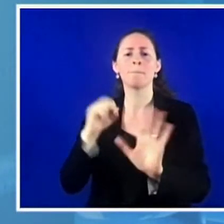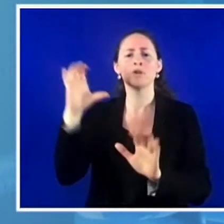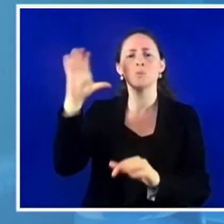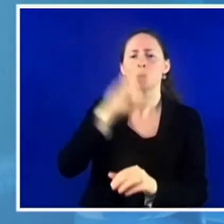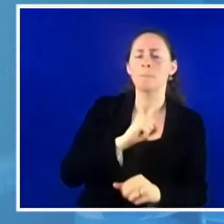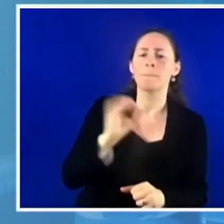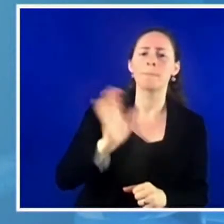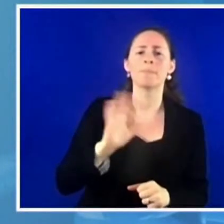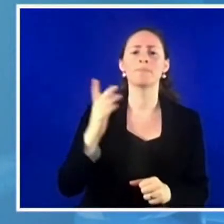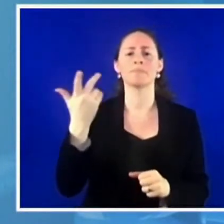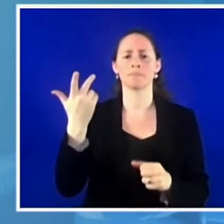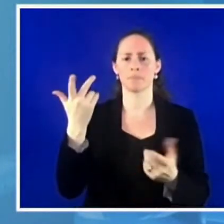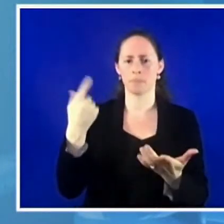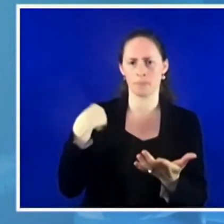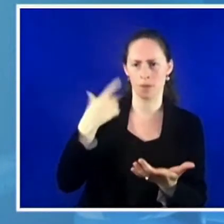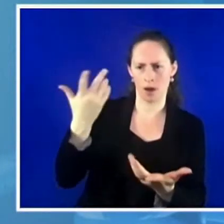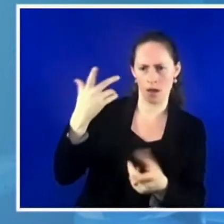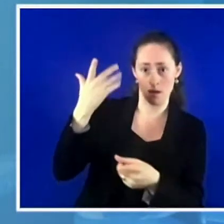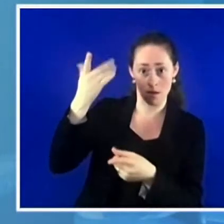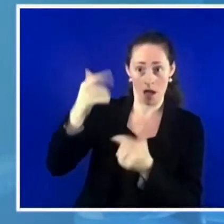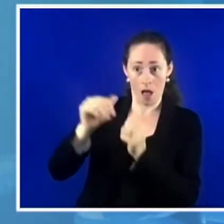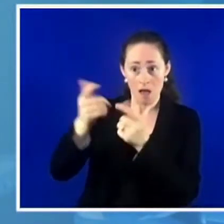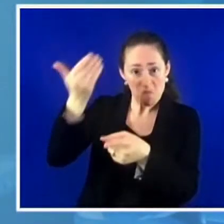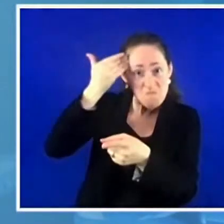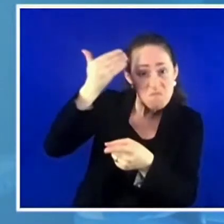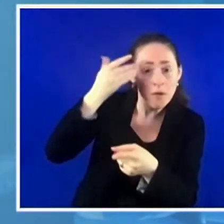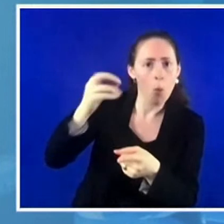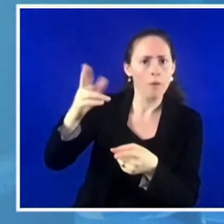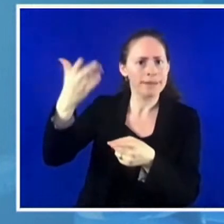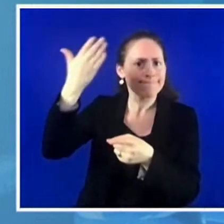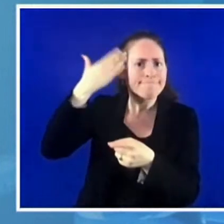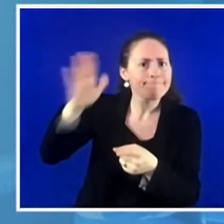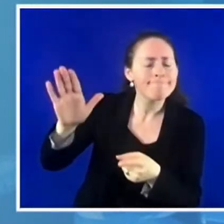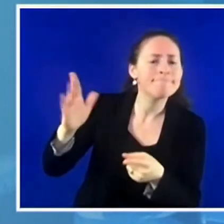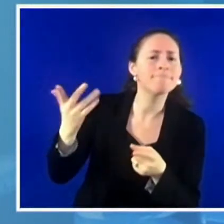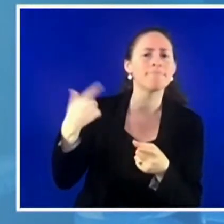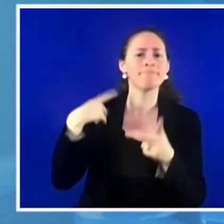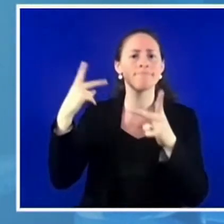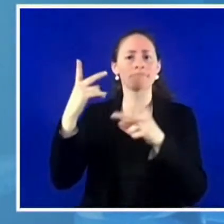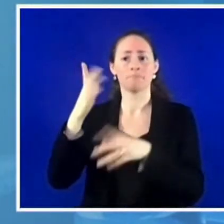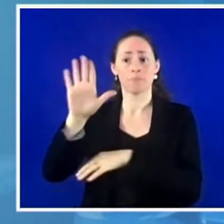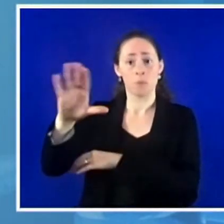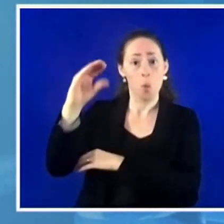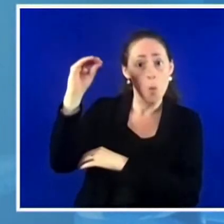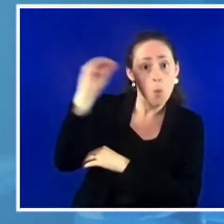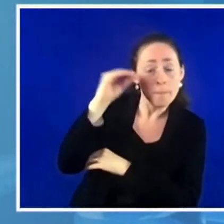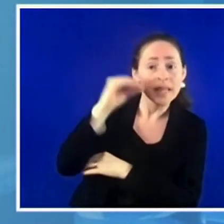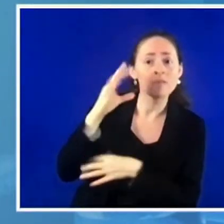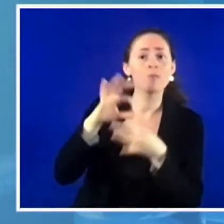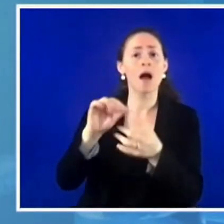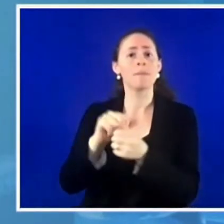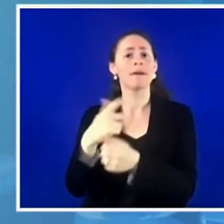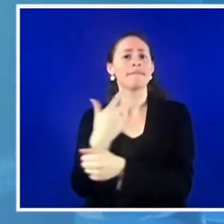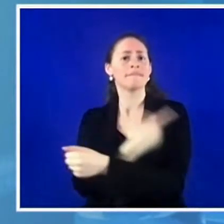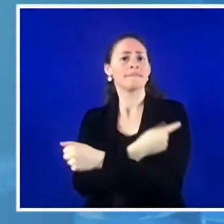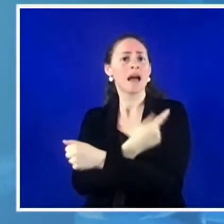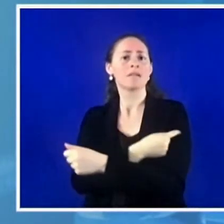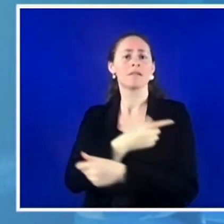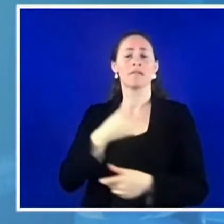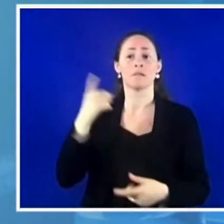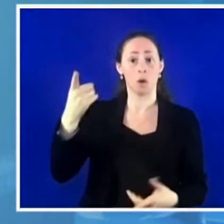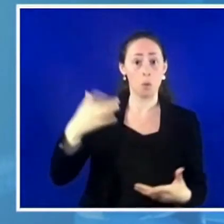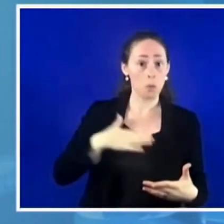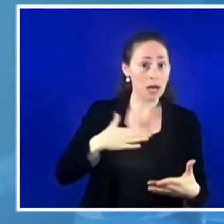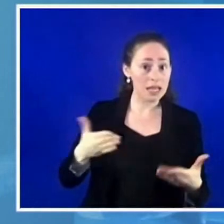they know about the vaccine, what their opinions are about the vaccine, or their willingness to